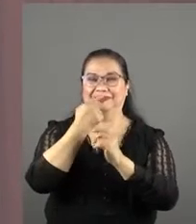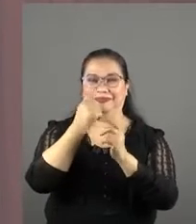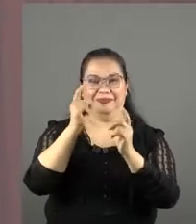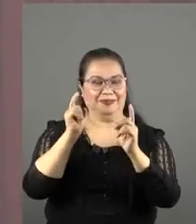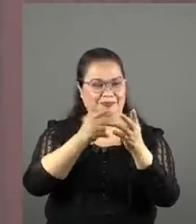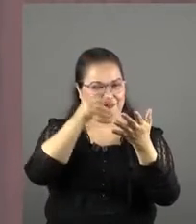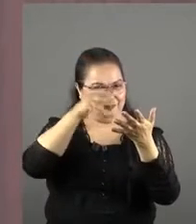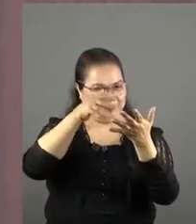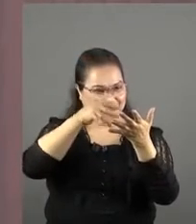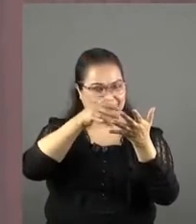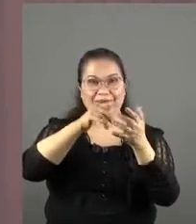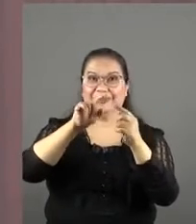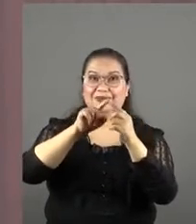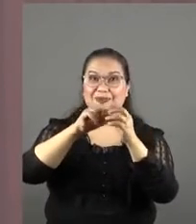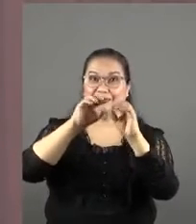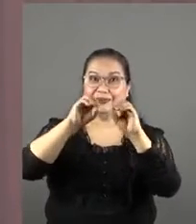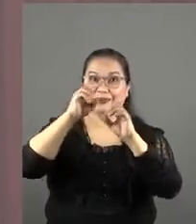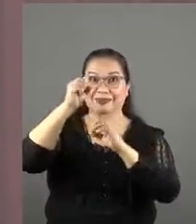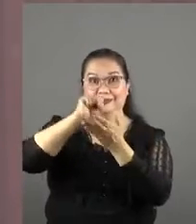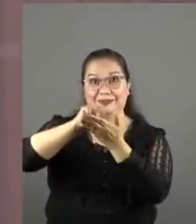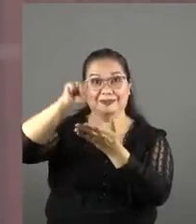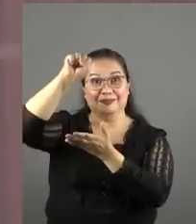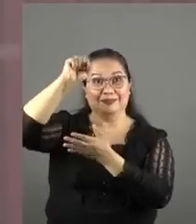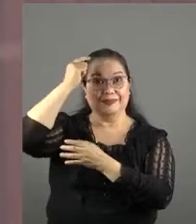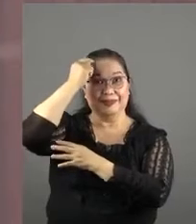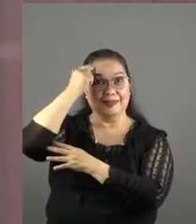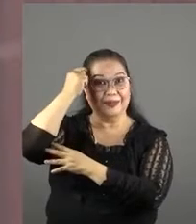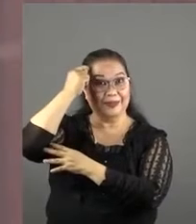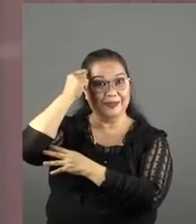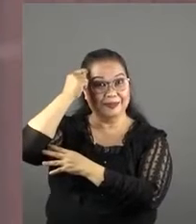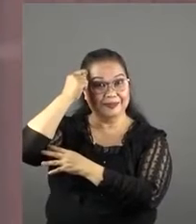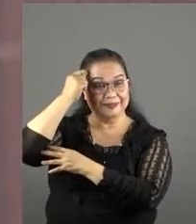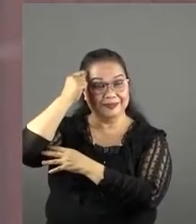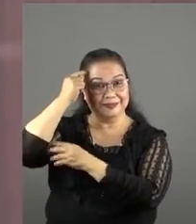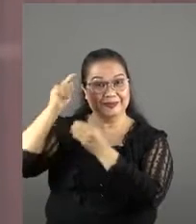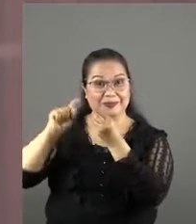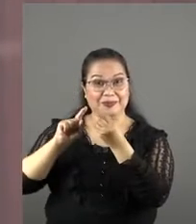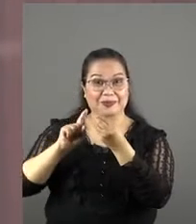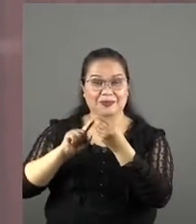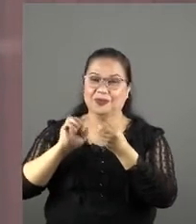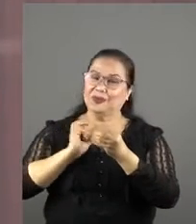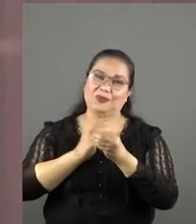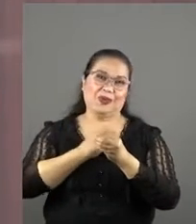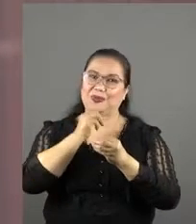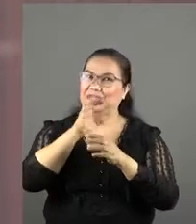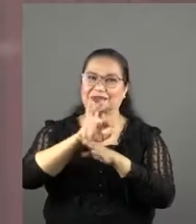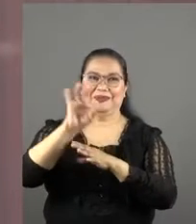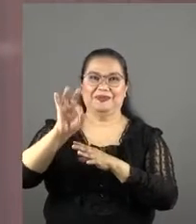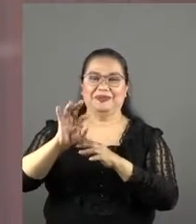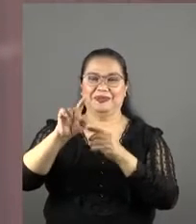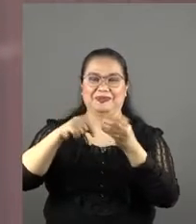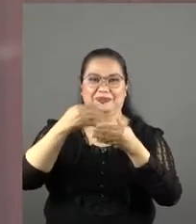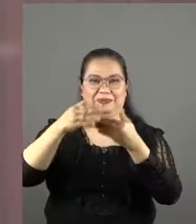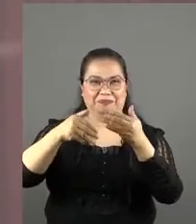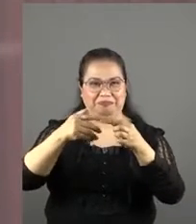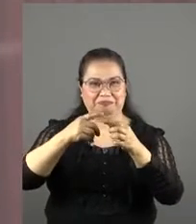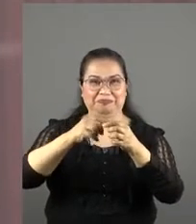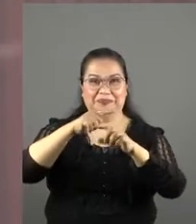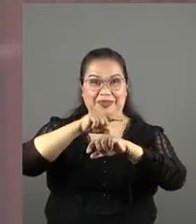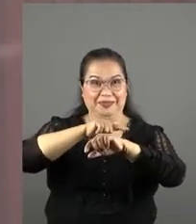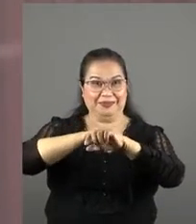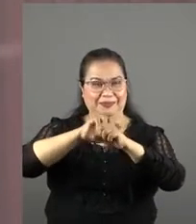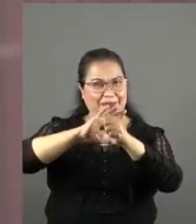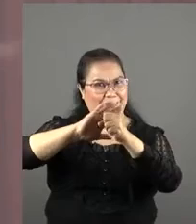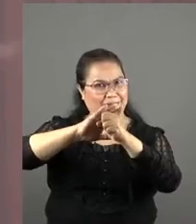we were taught in seminary to do it theologically, we will not finish, even if we take a lot of time